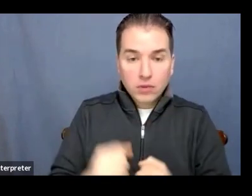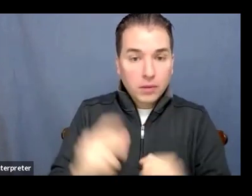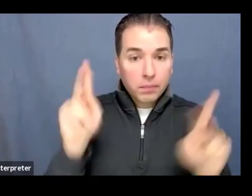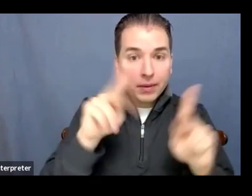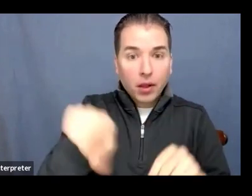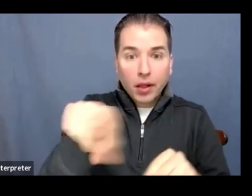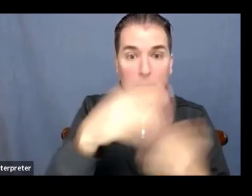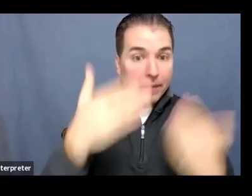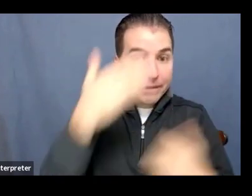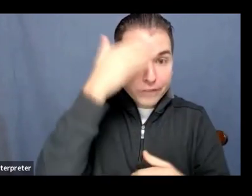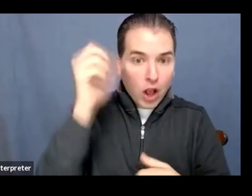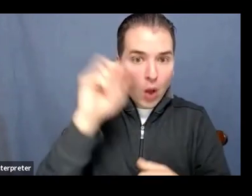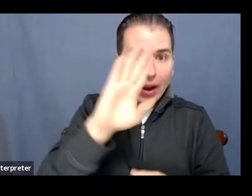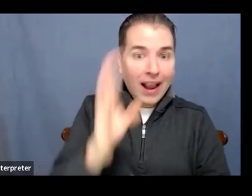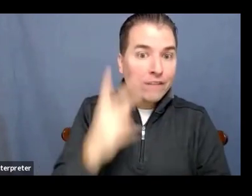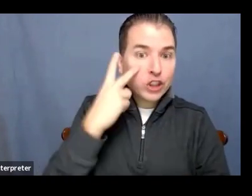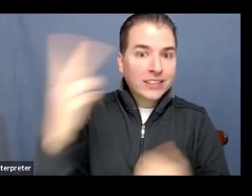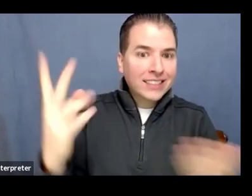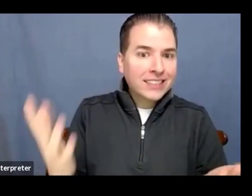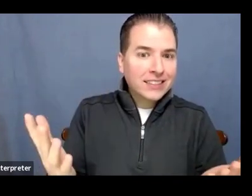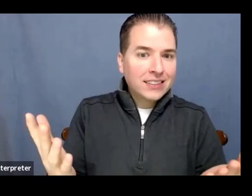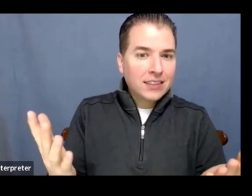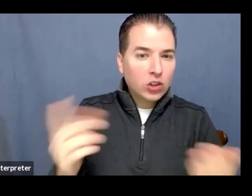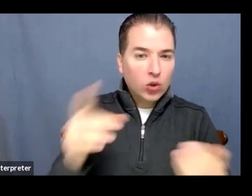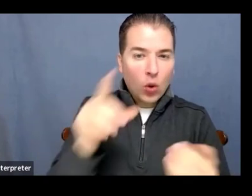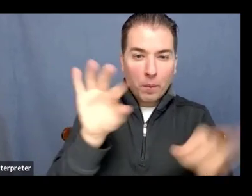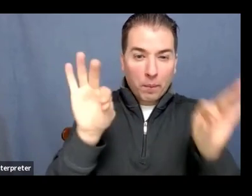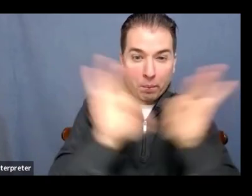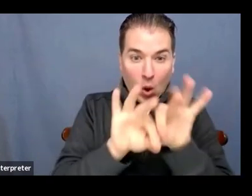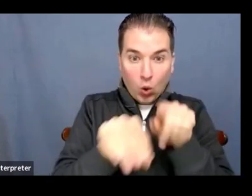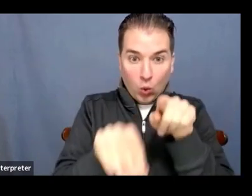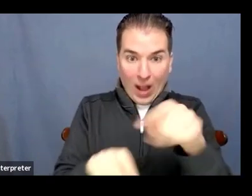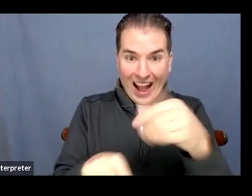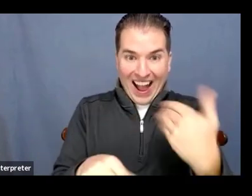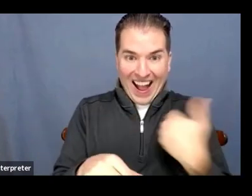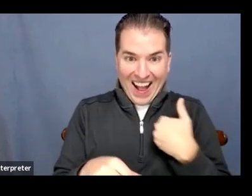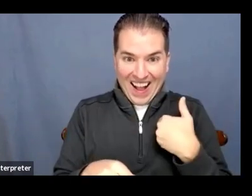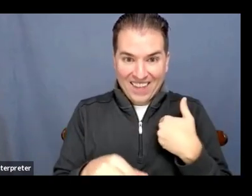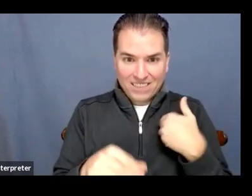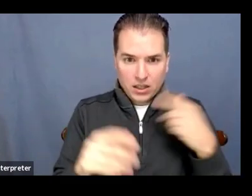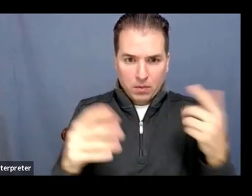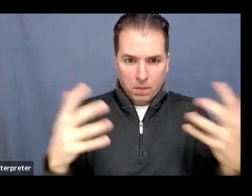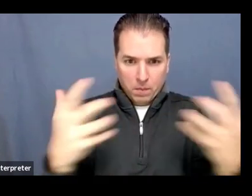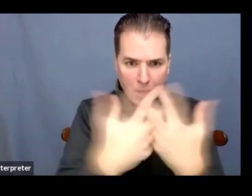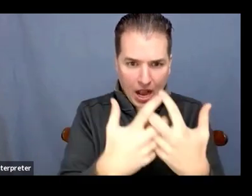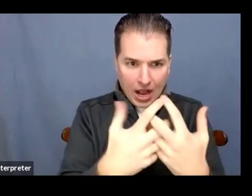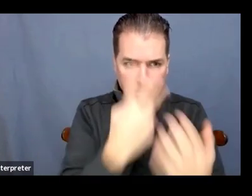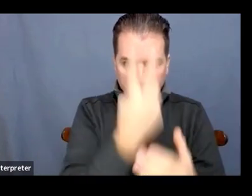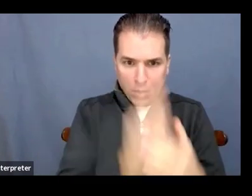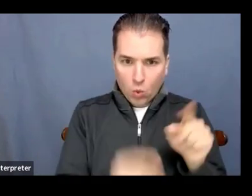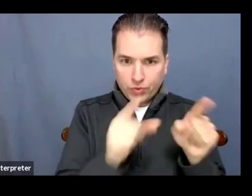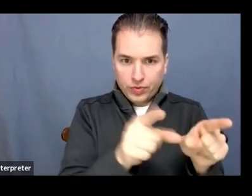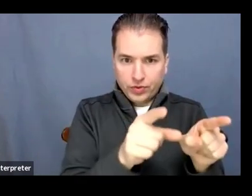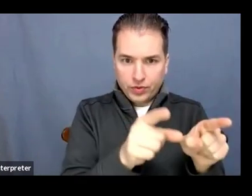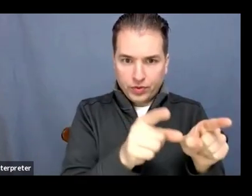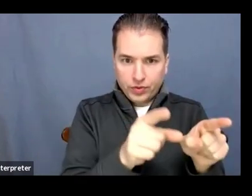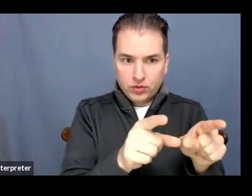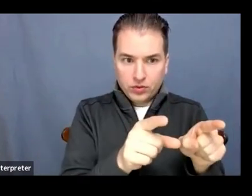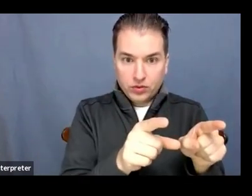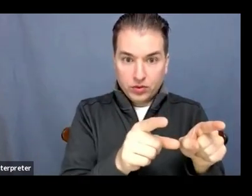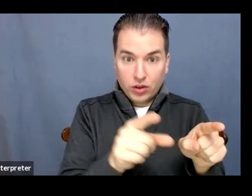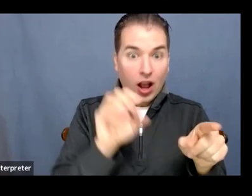is to use these in combination, right? So for most small businesses, you know, you